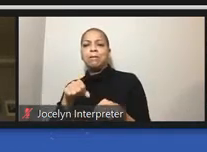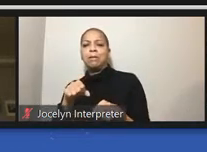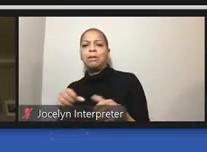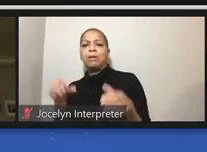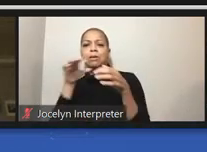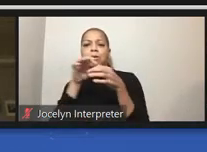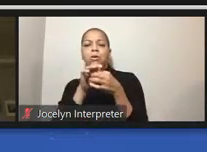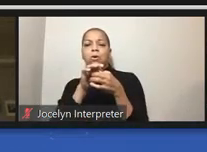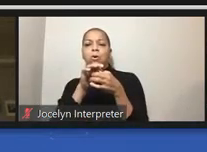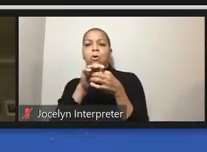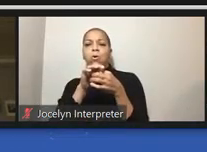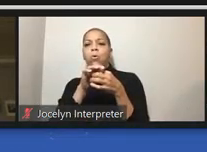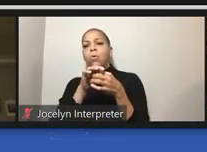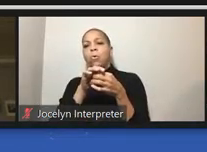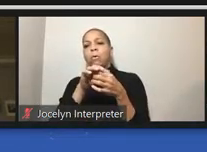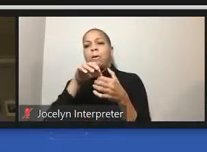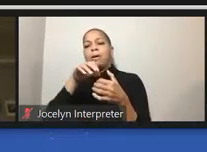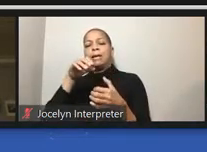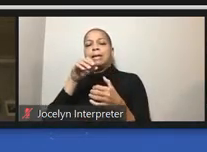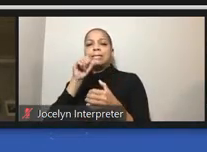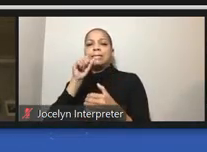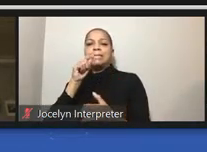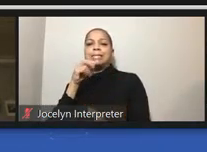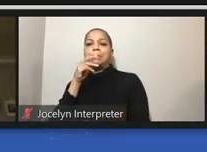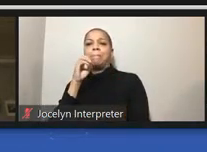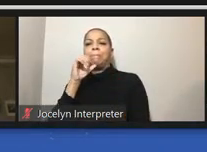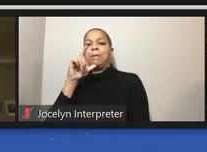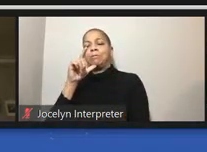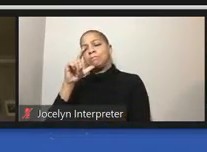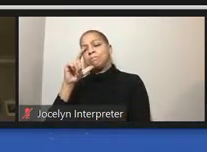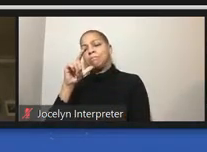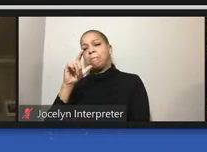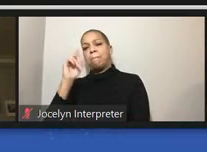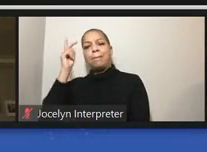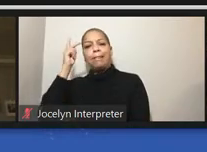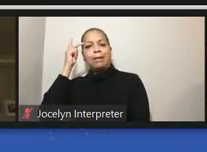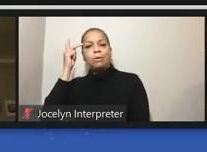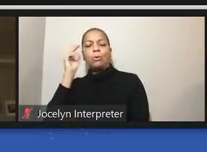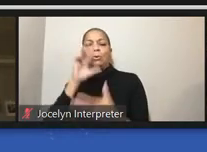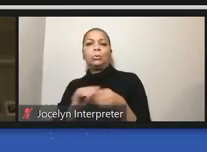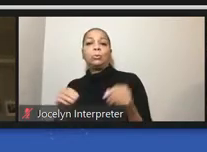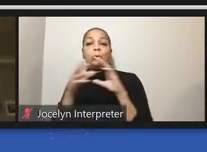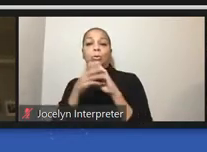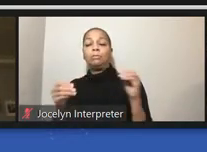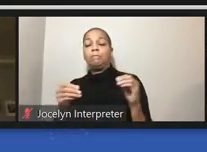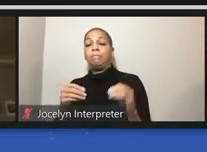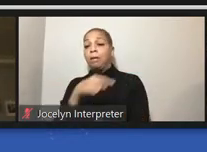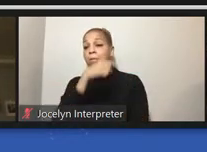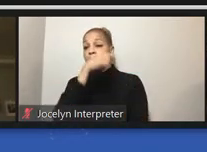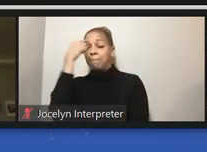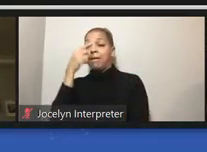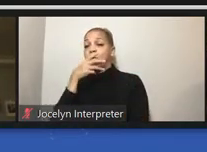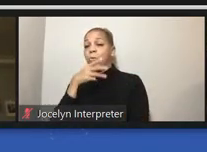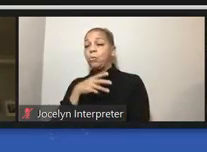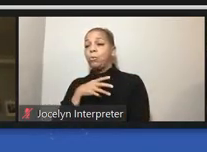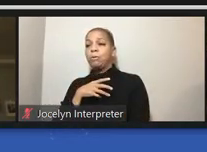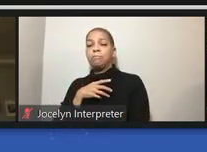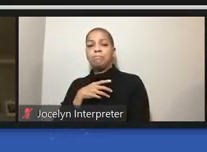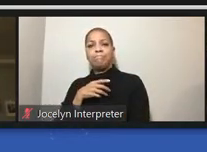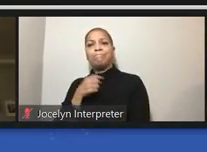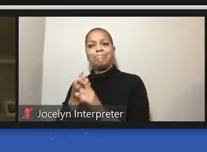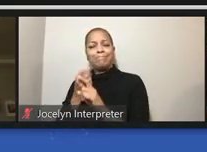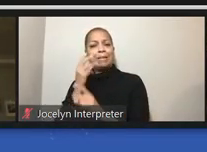calls sentimental political storytelling. Black women have been denied this